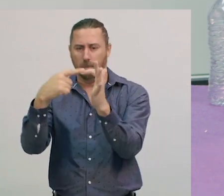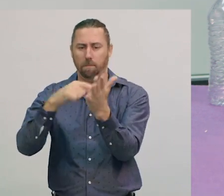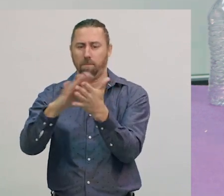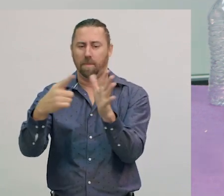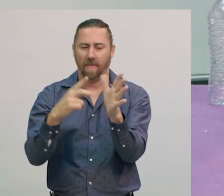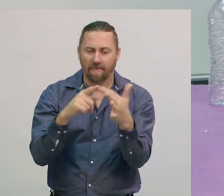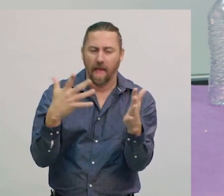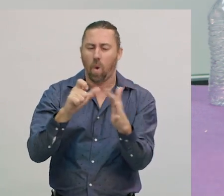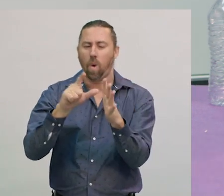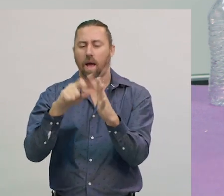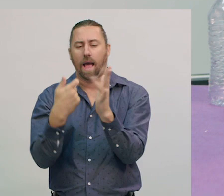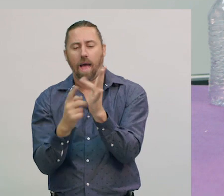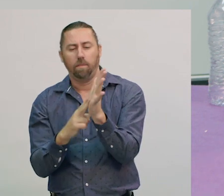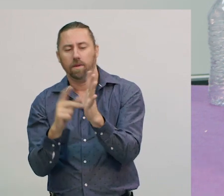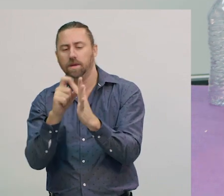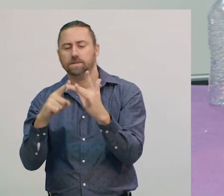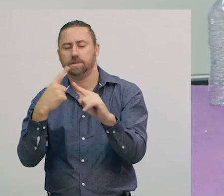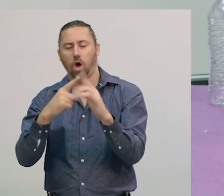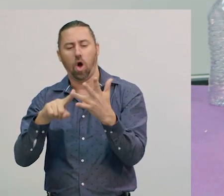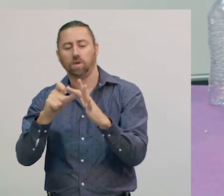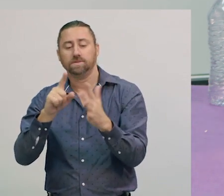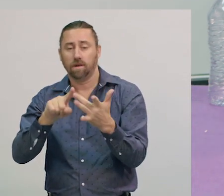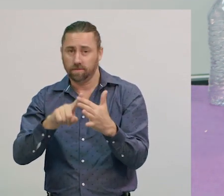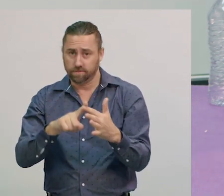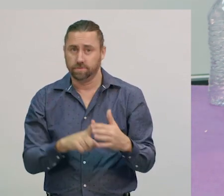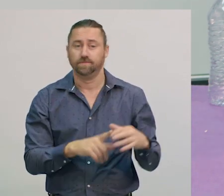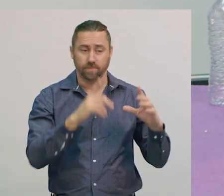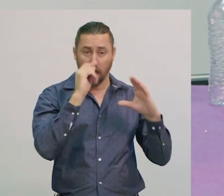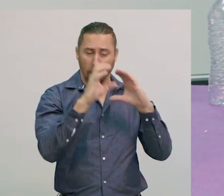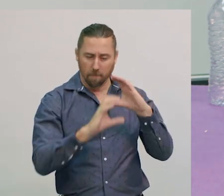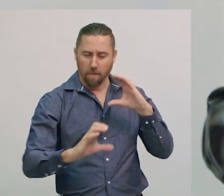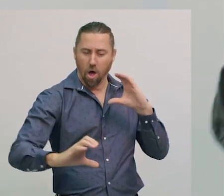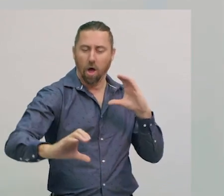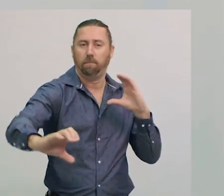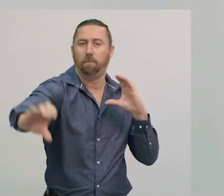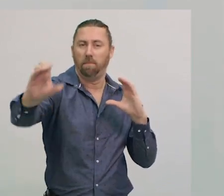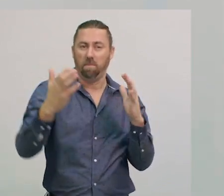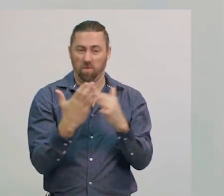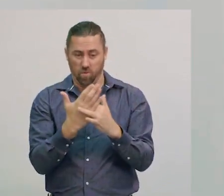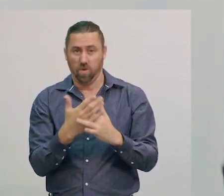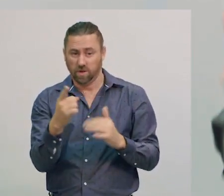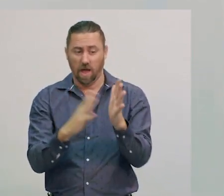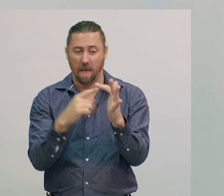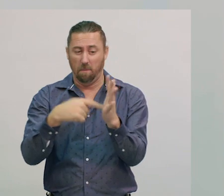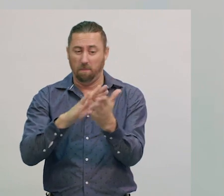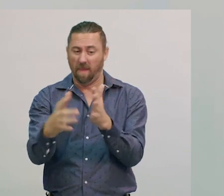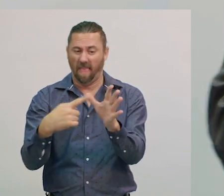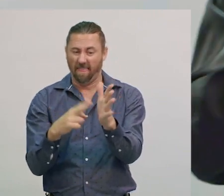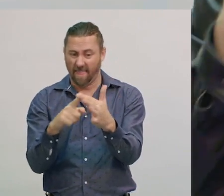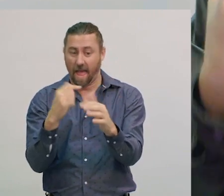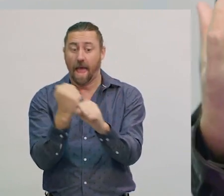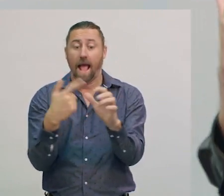gases. These can be collected using a network of pipes laid through the landfill. The methane gas is